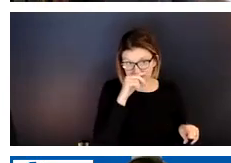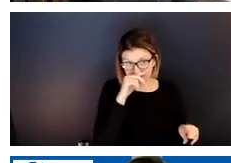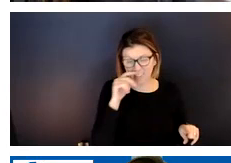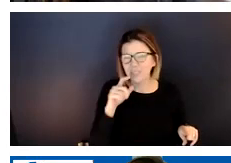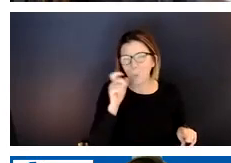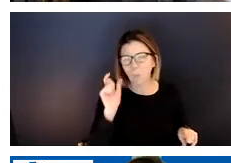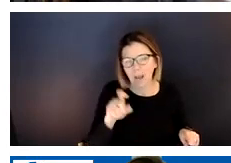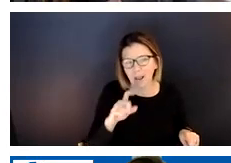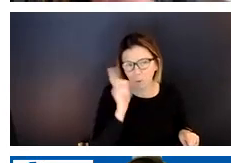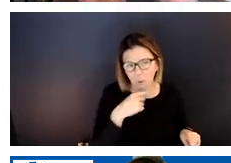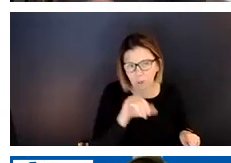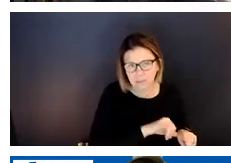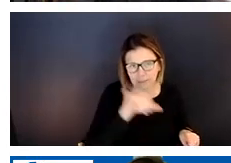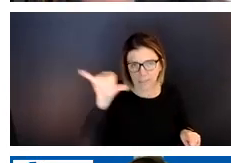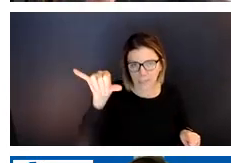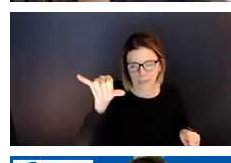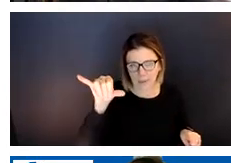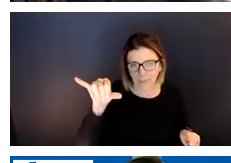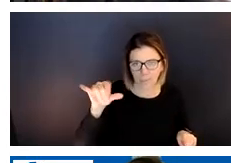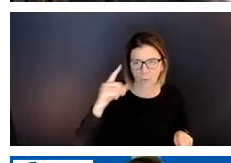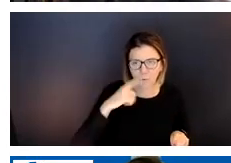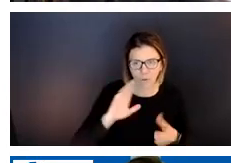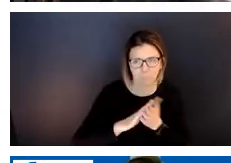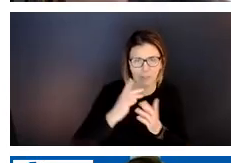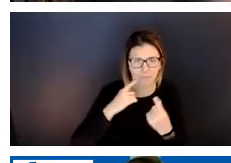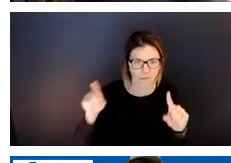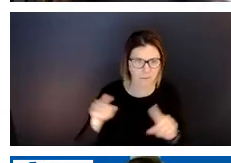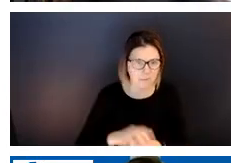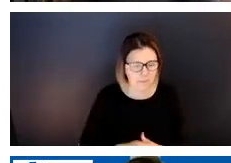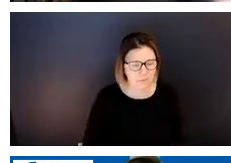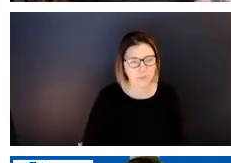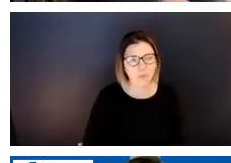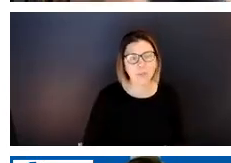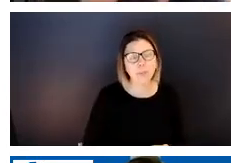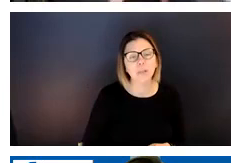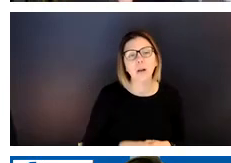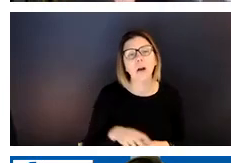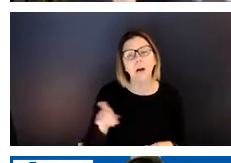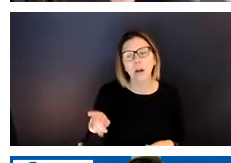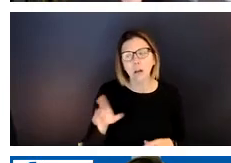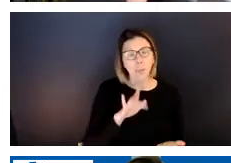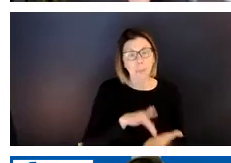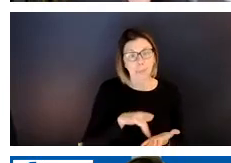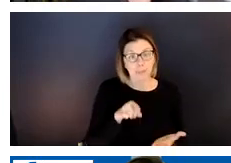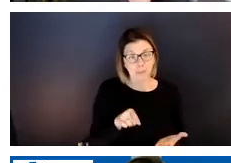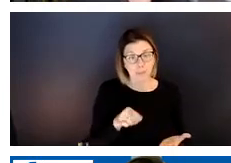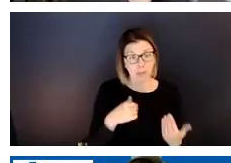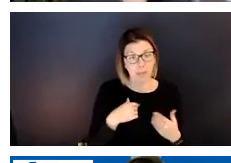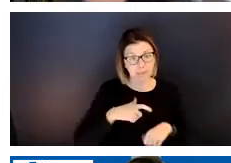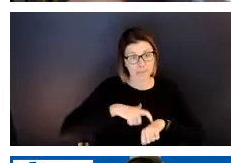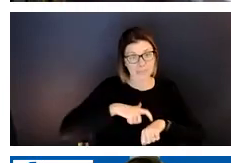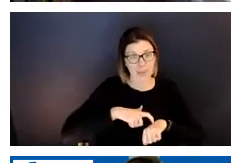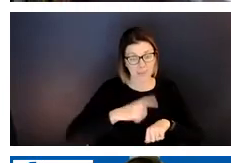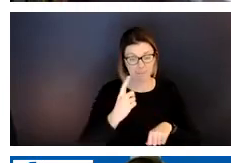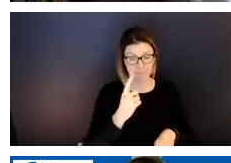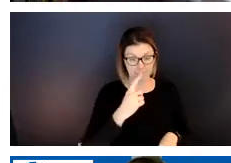look identical in order for it to be effective. Finally, in the middle here, we have a time timer,